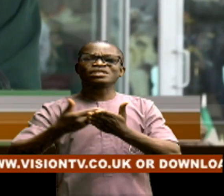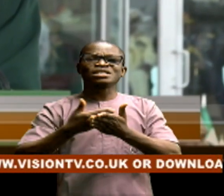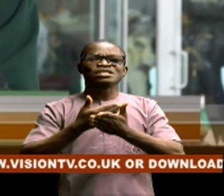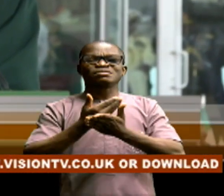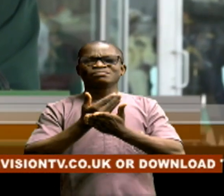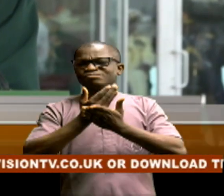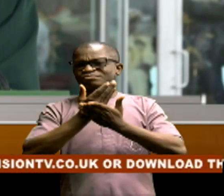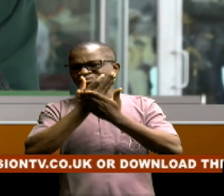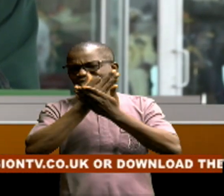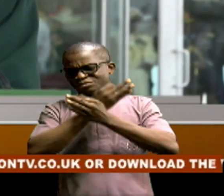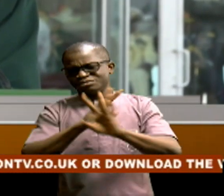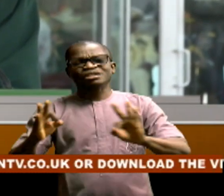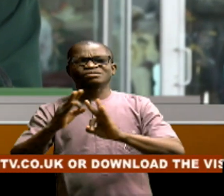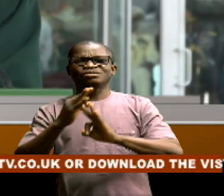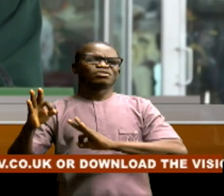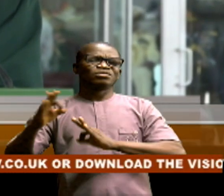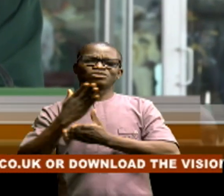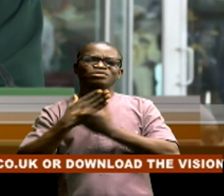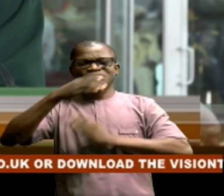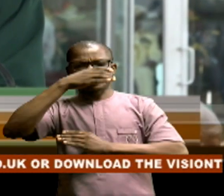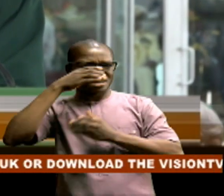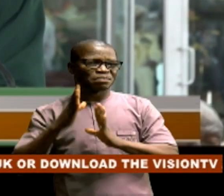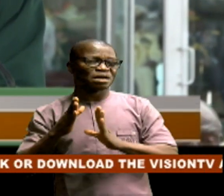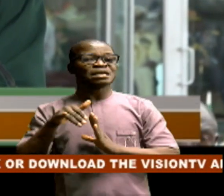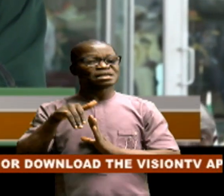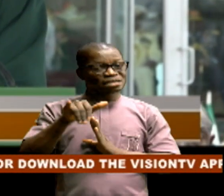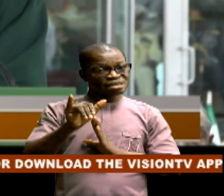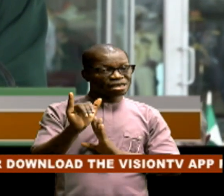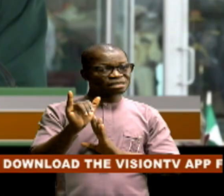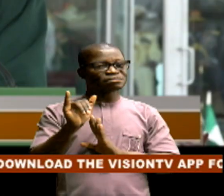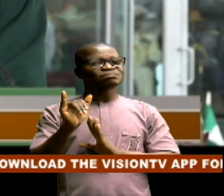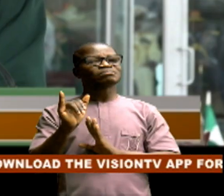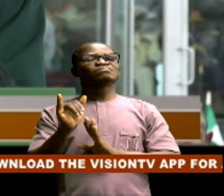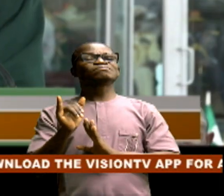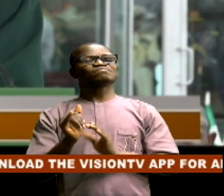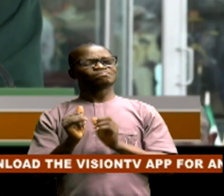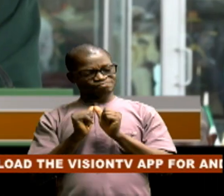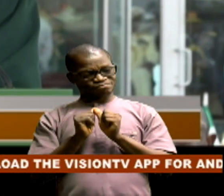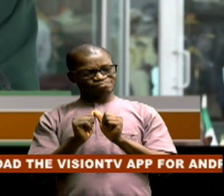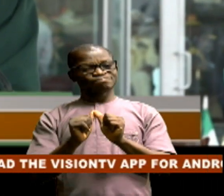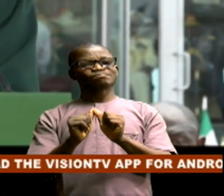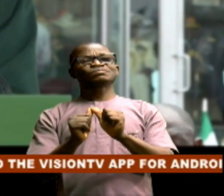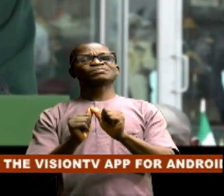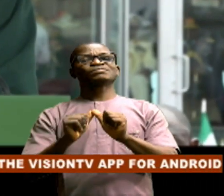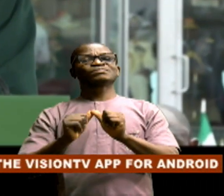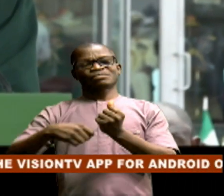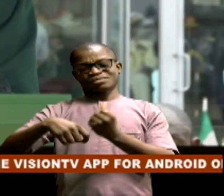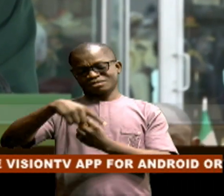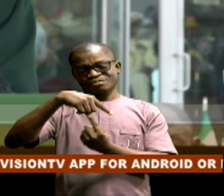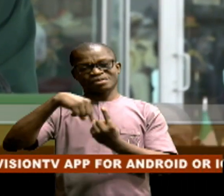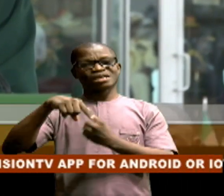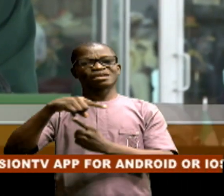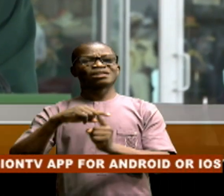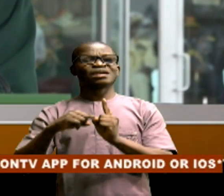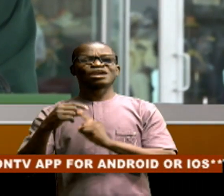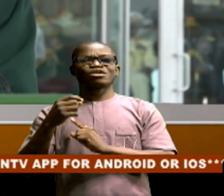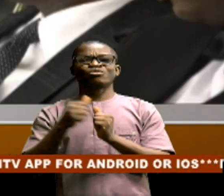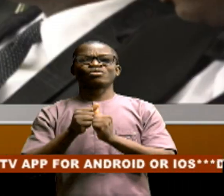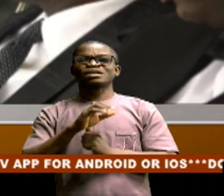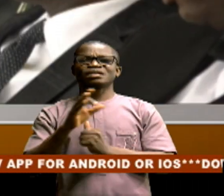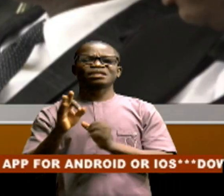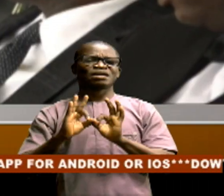neutralized insurgents and those that voluntarily surrendered alongside their